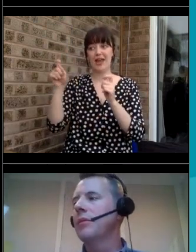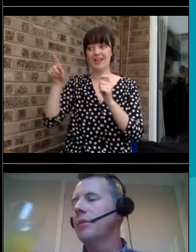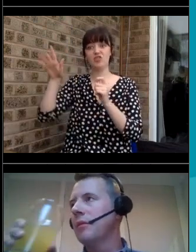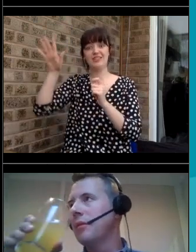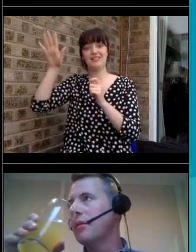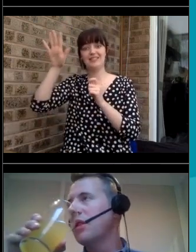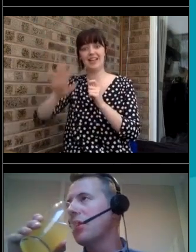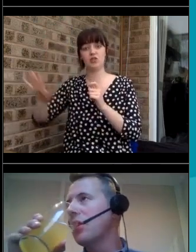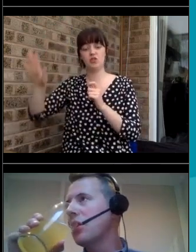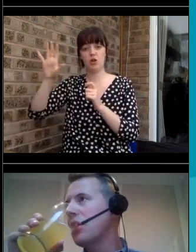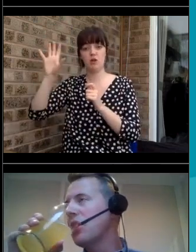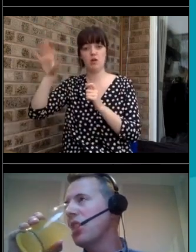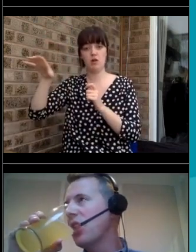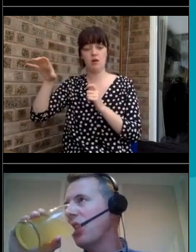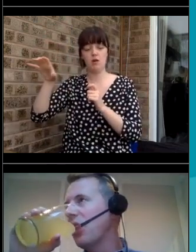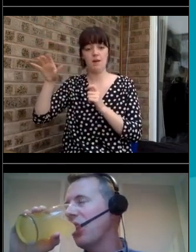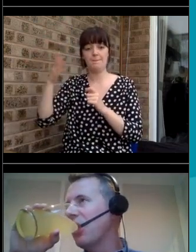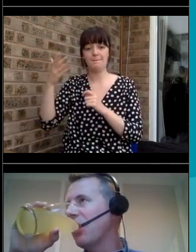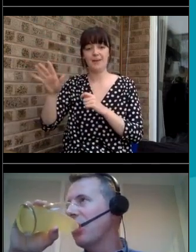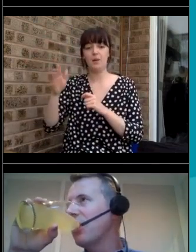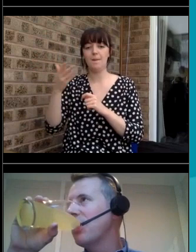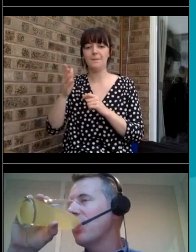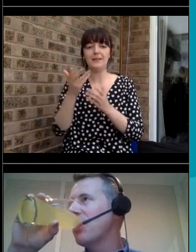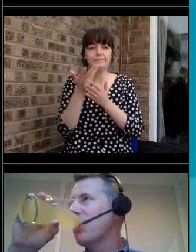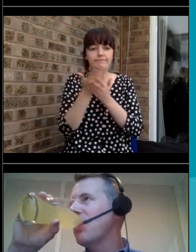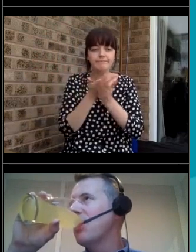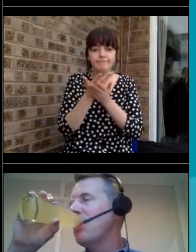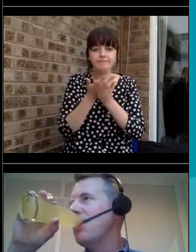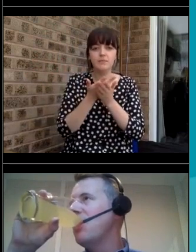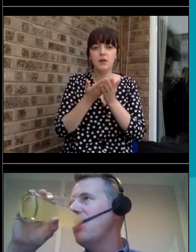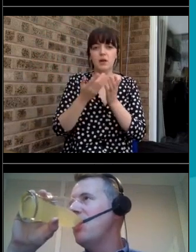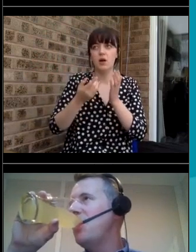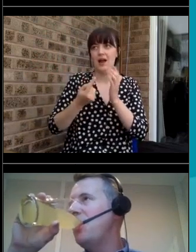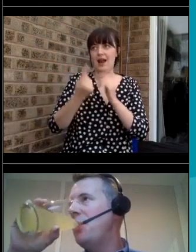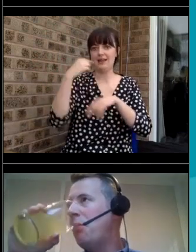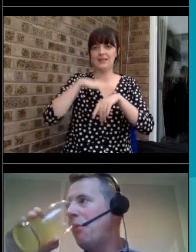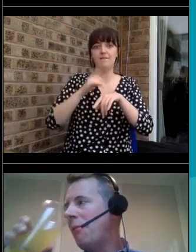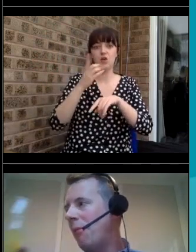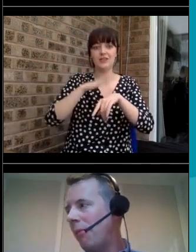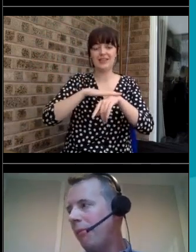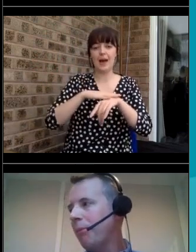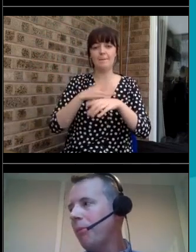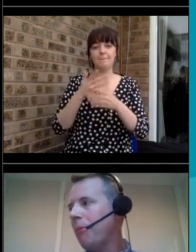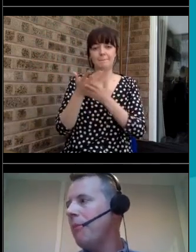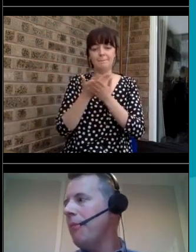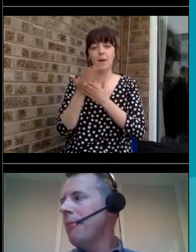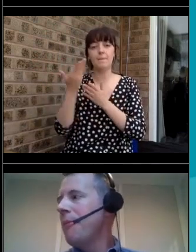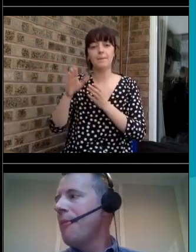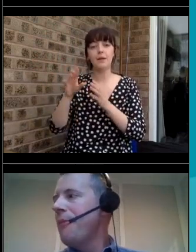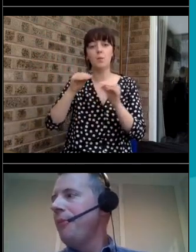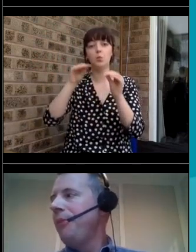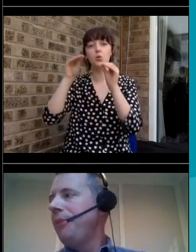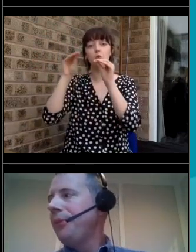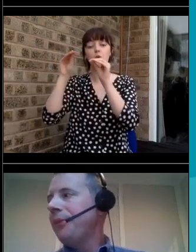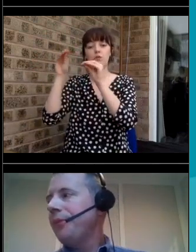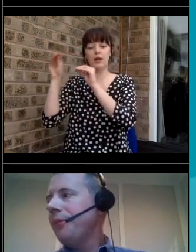did consult on this during the supplementary consultation when we moved the route about 60 metres,